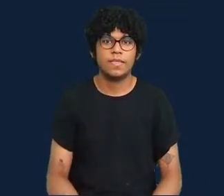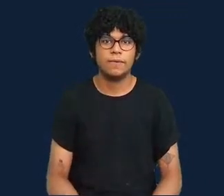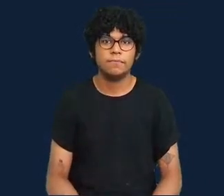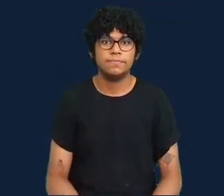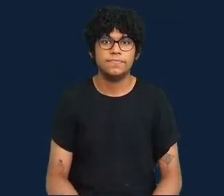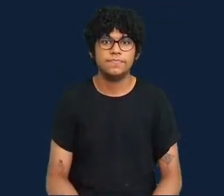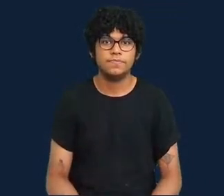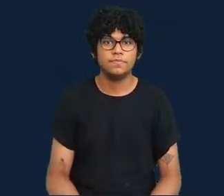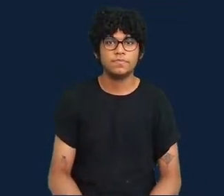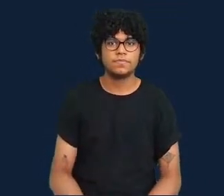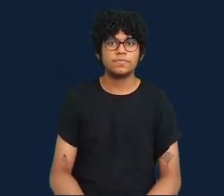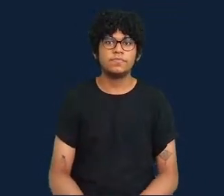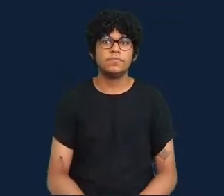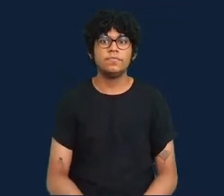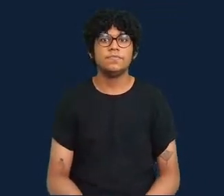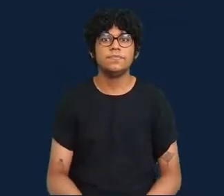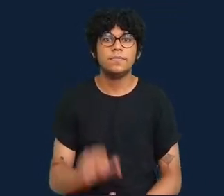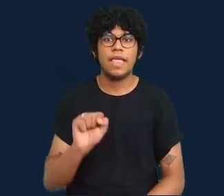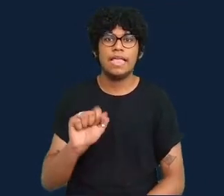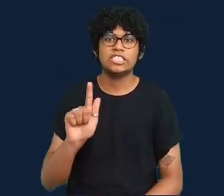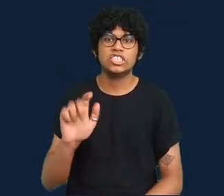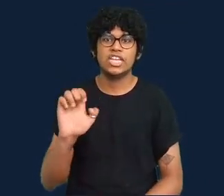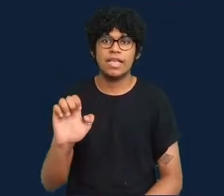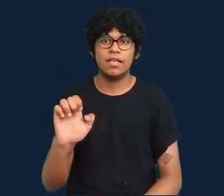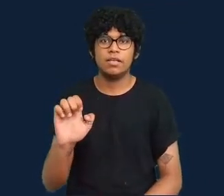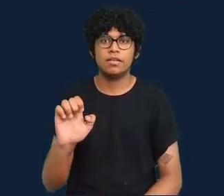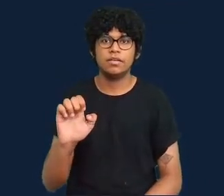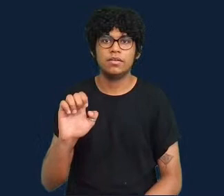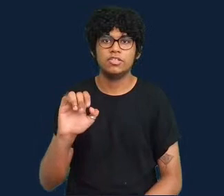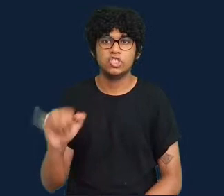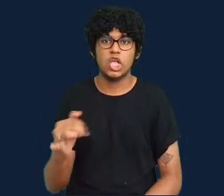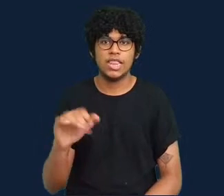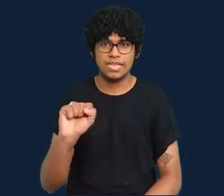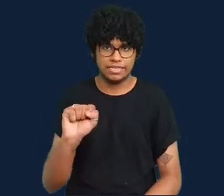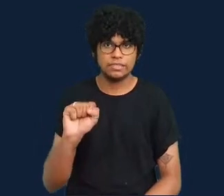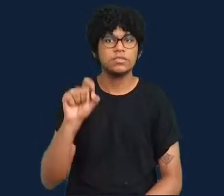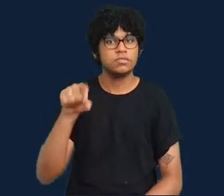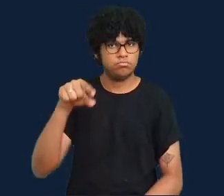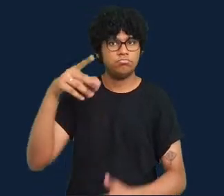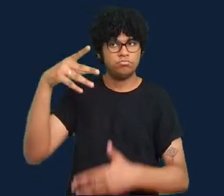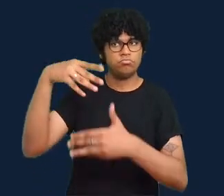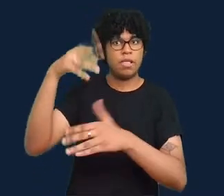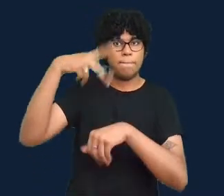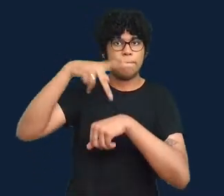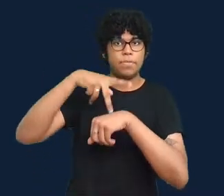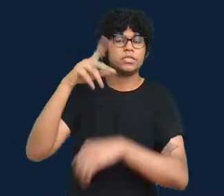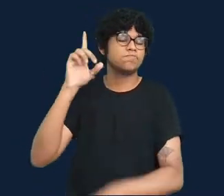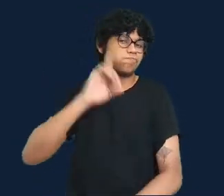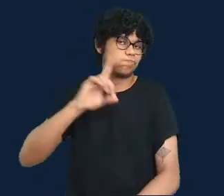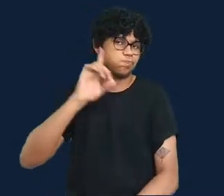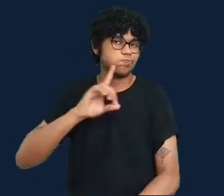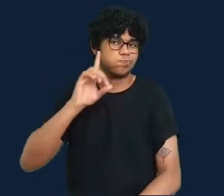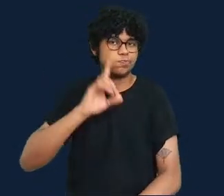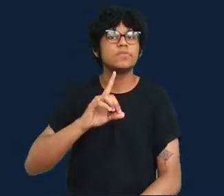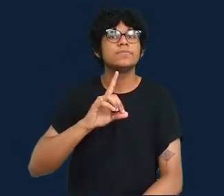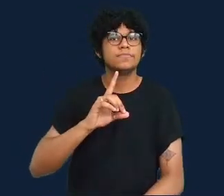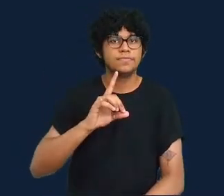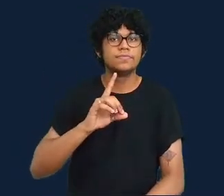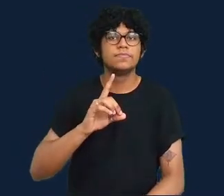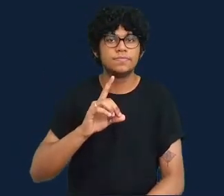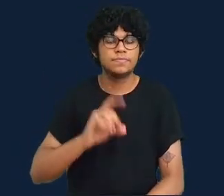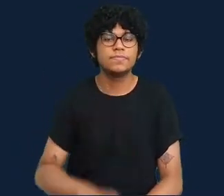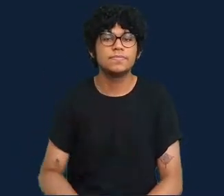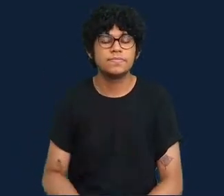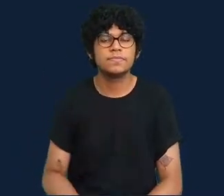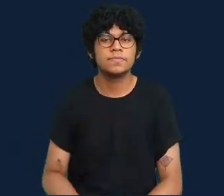USGS in the US, which like focuses on the environment. So it's a government institution. So even they use data viz